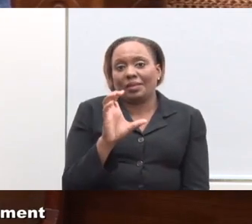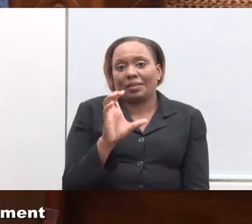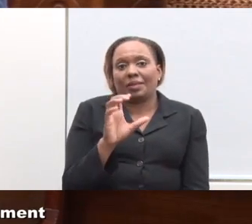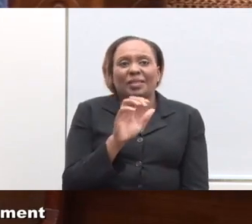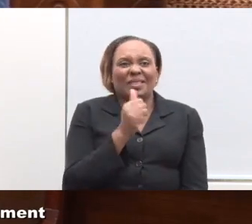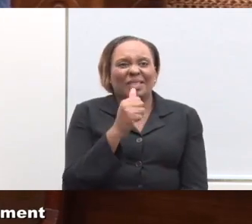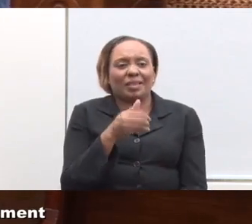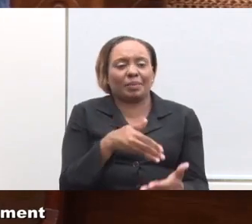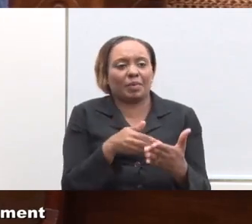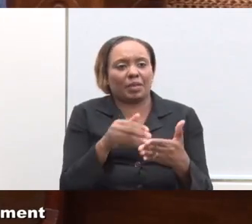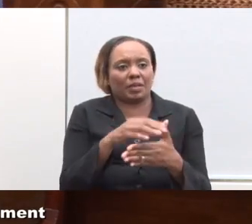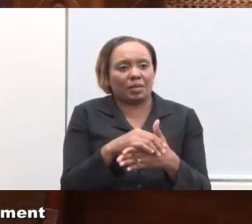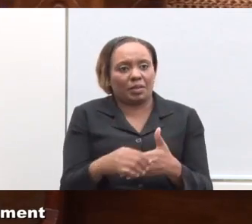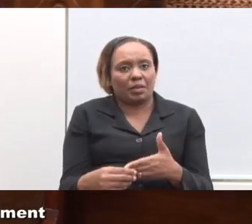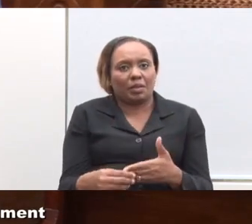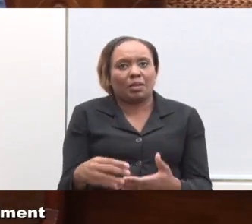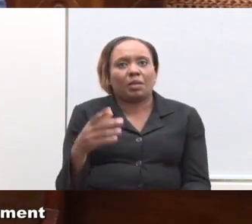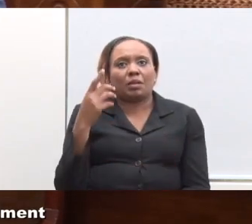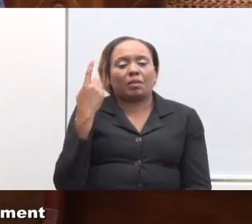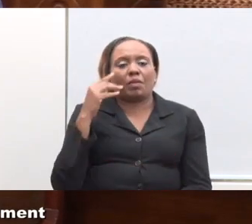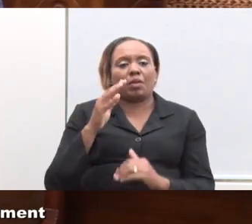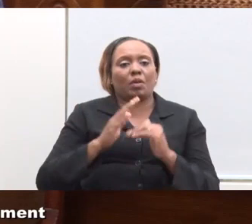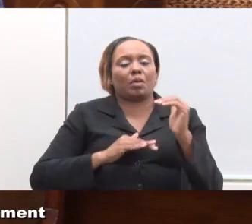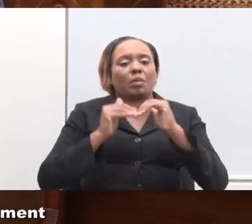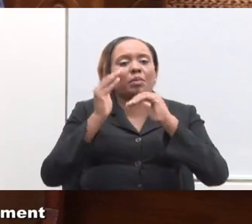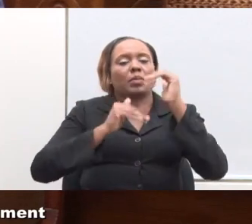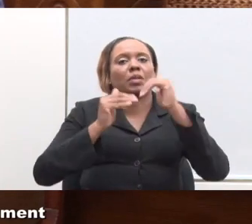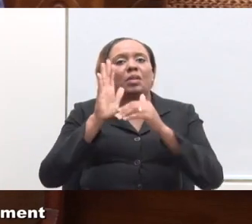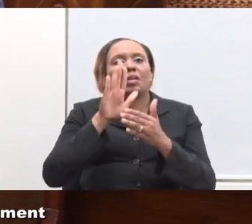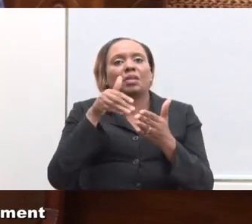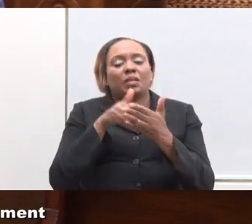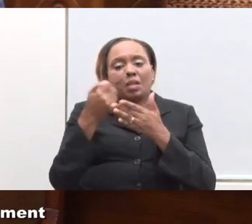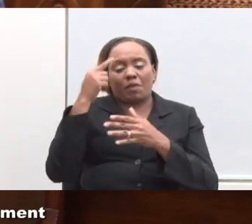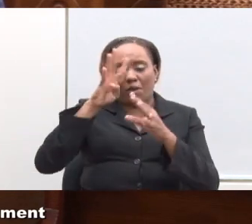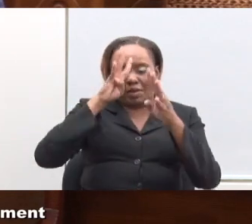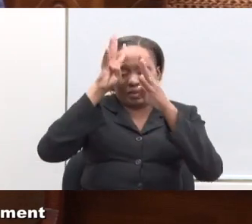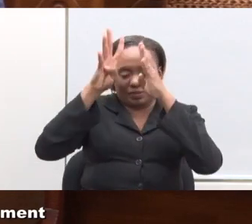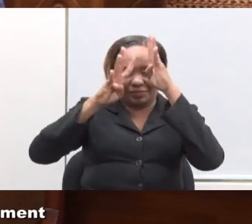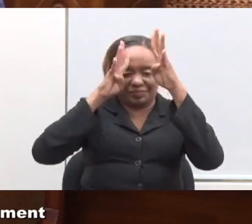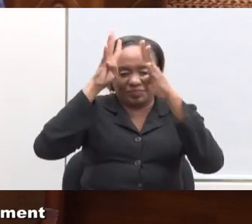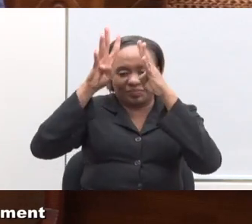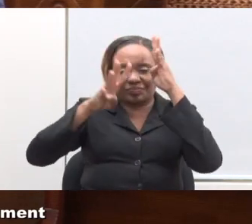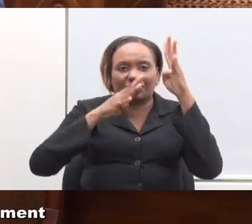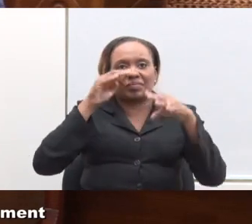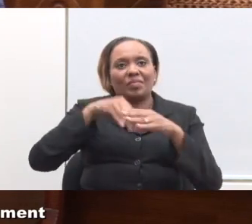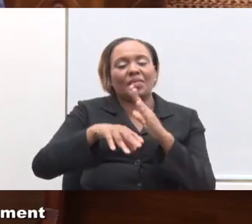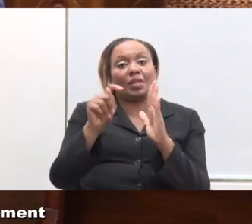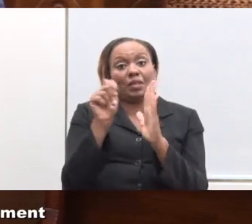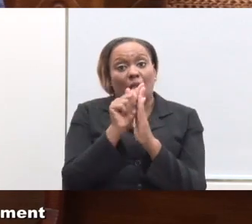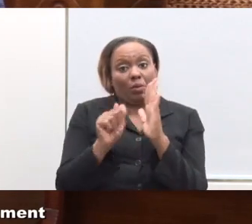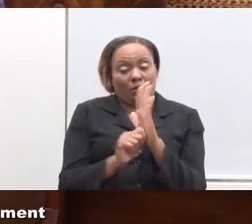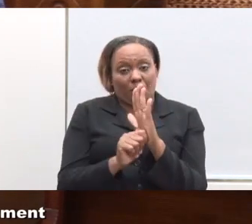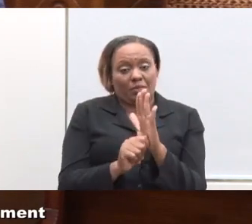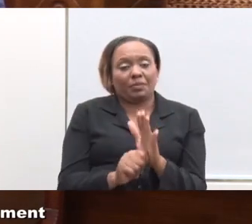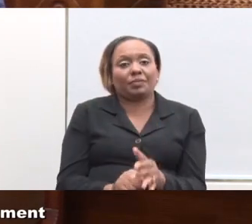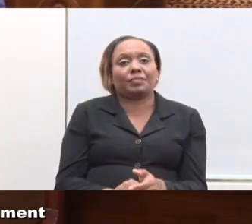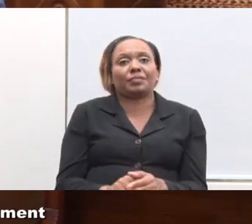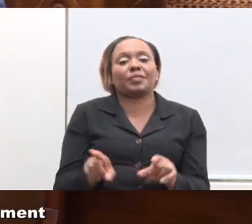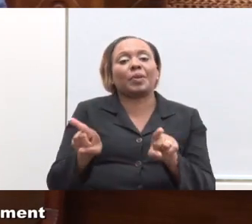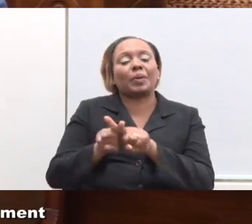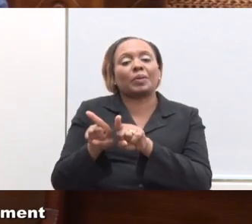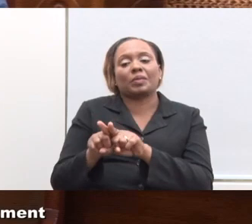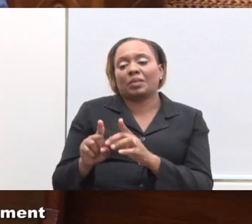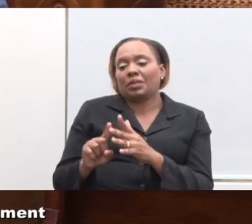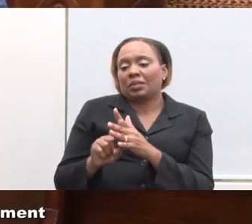them, first and foremost, to build a center for innovation in Bridgetown, and secondly, to start